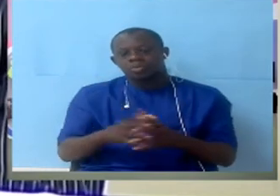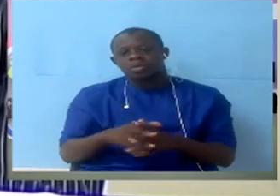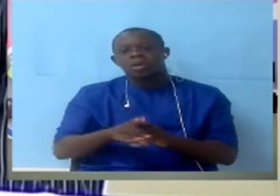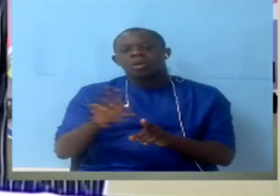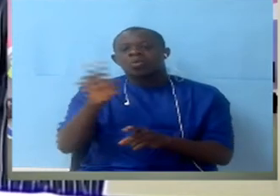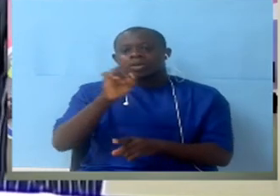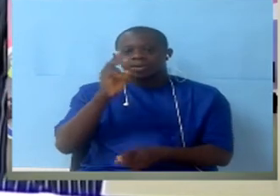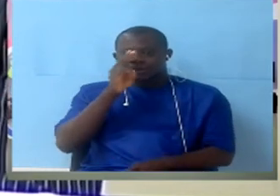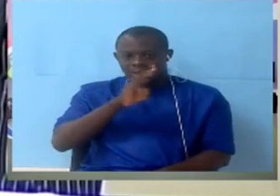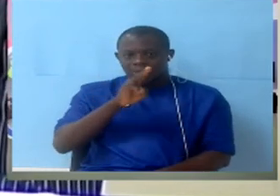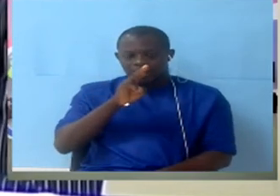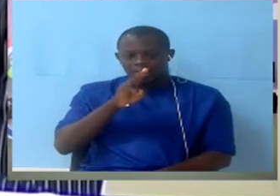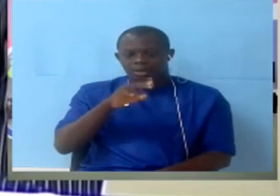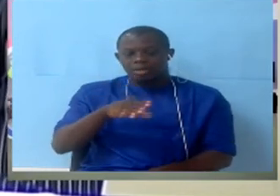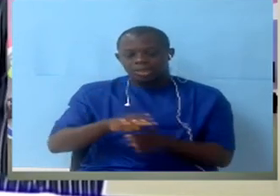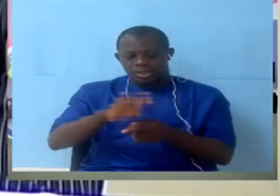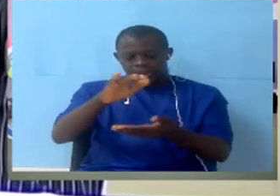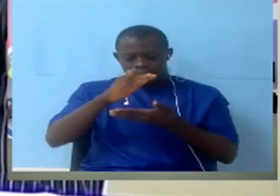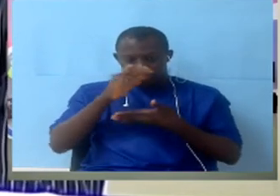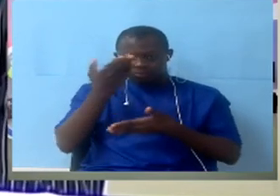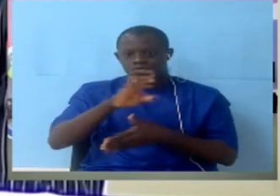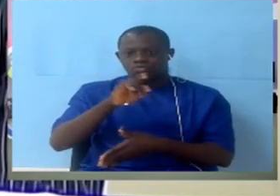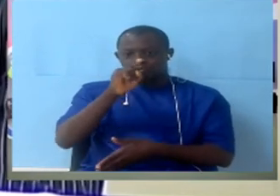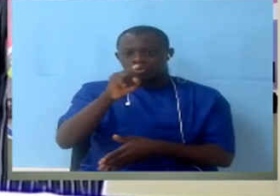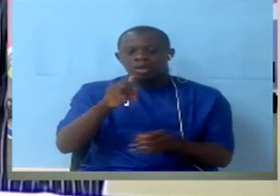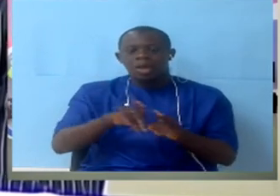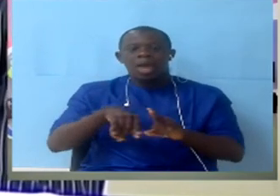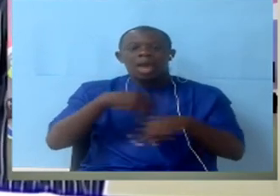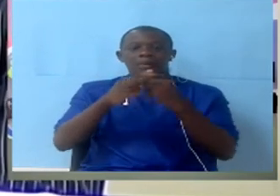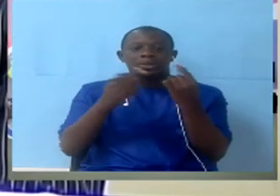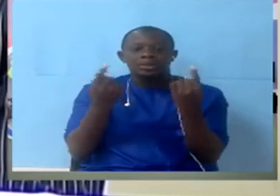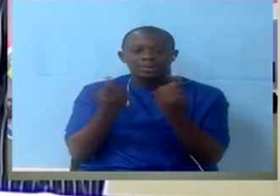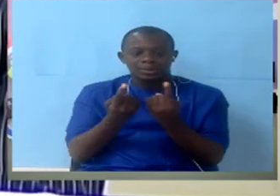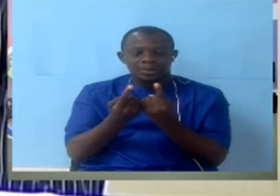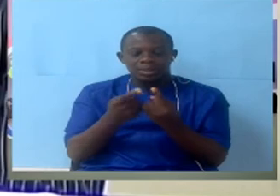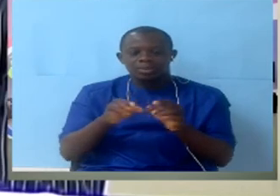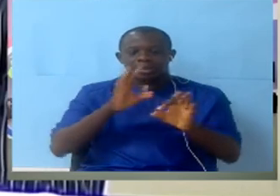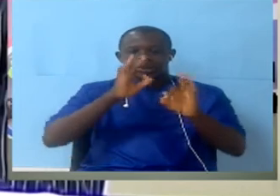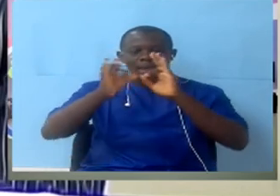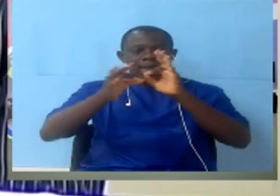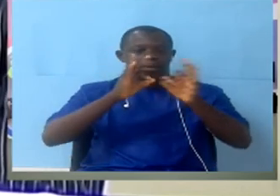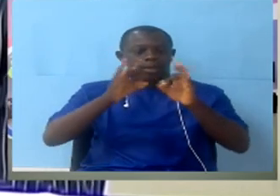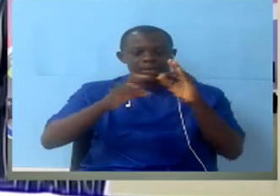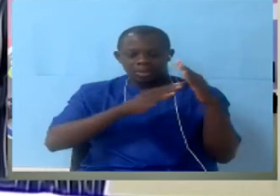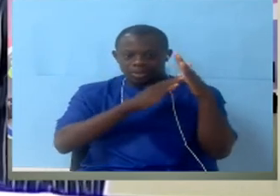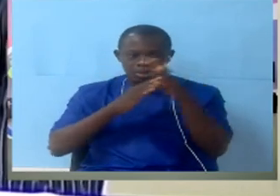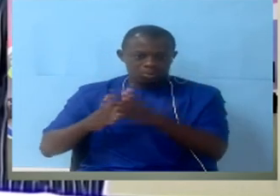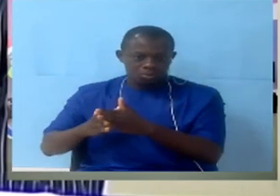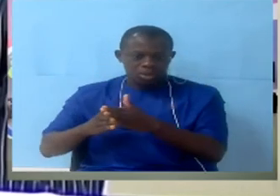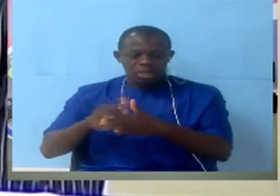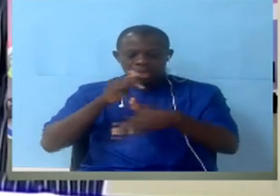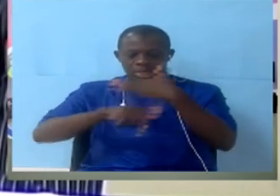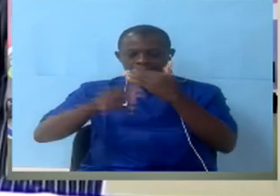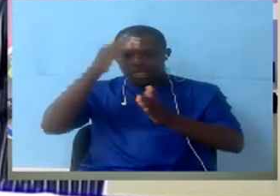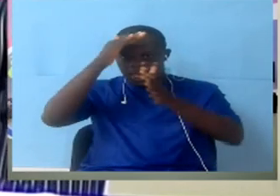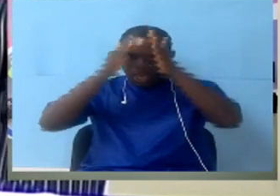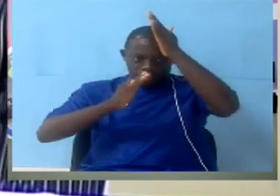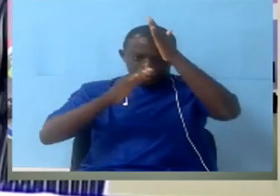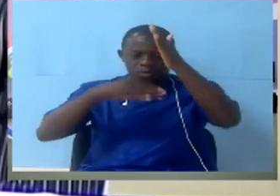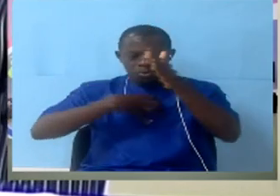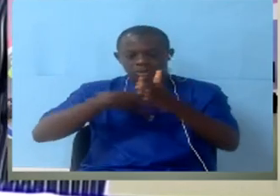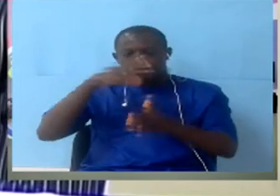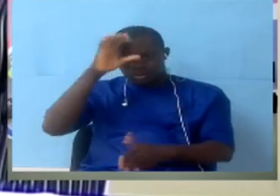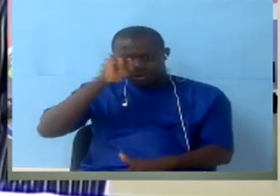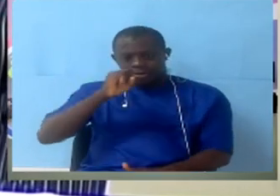the justification of the allegation of tribal discrimination in the army. Lafta kamenso te